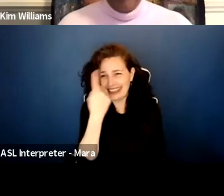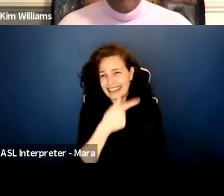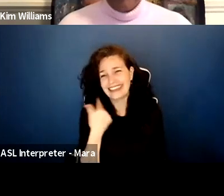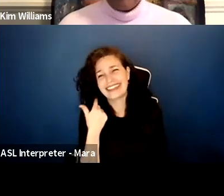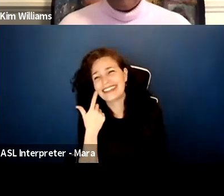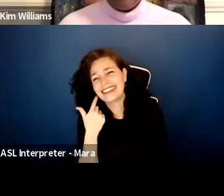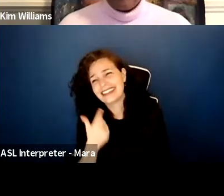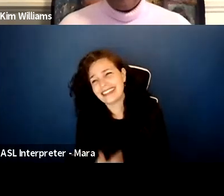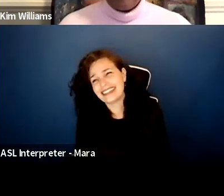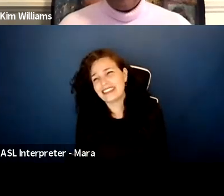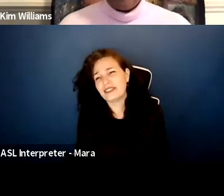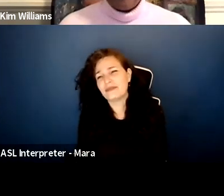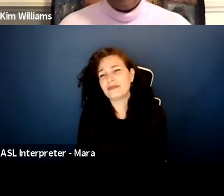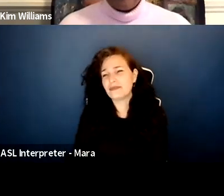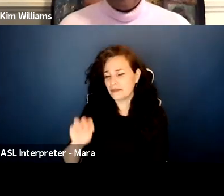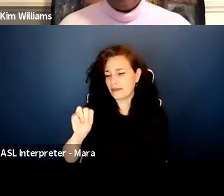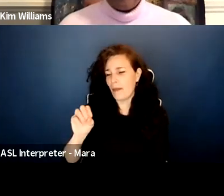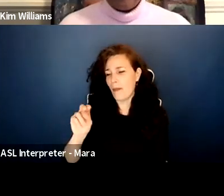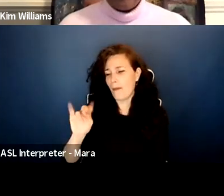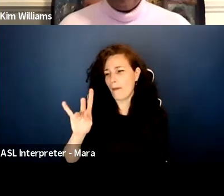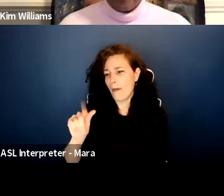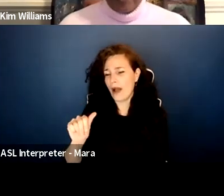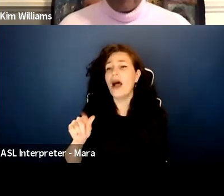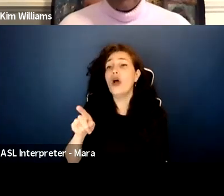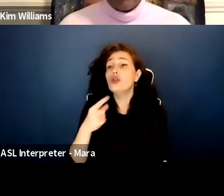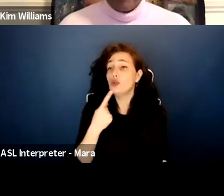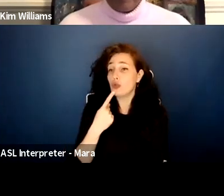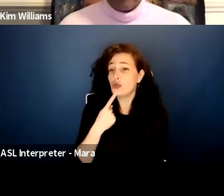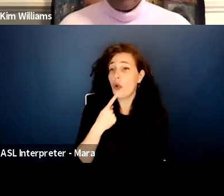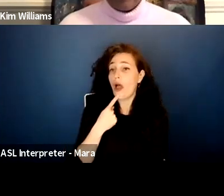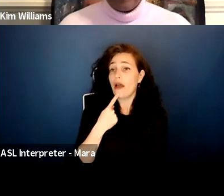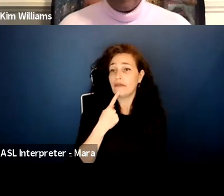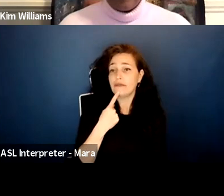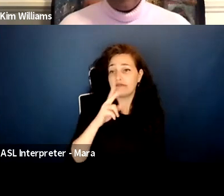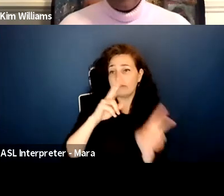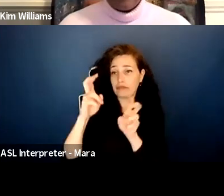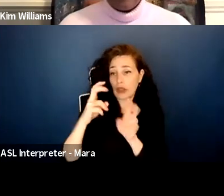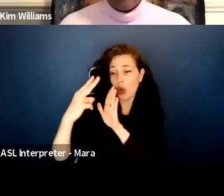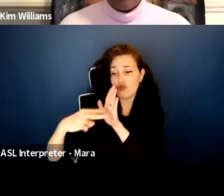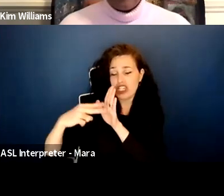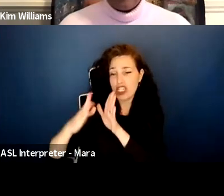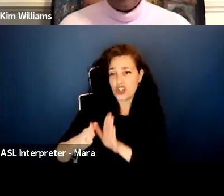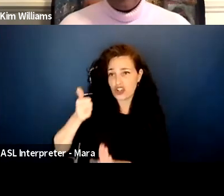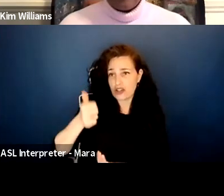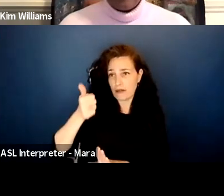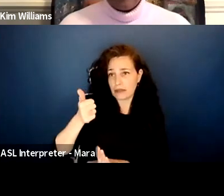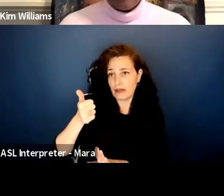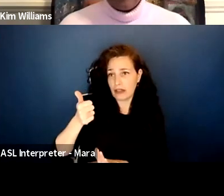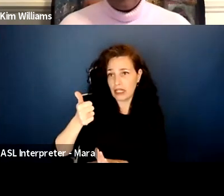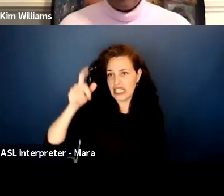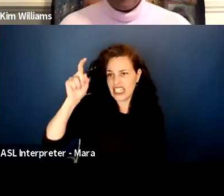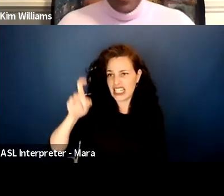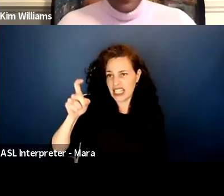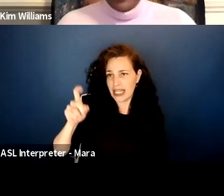And your reader, so you bring up the reader. A really good point. Now, does your reader have to be Royal